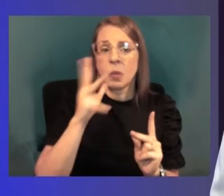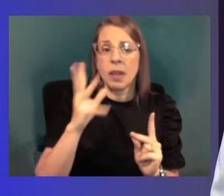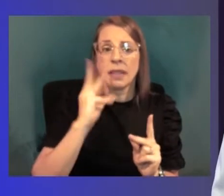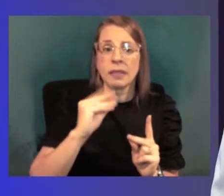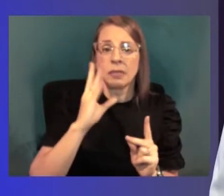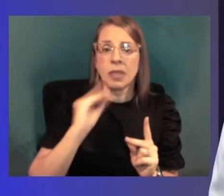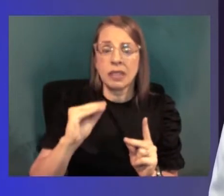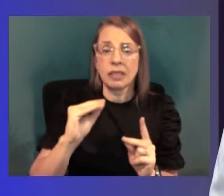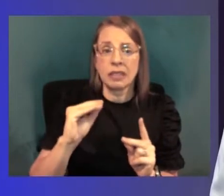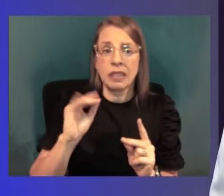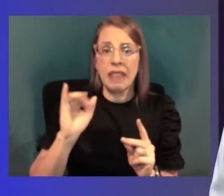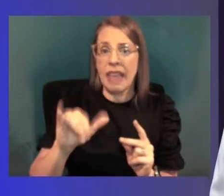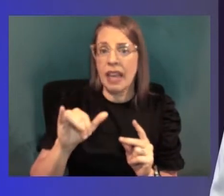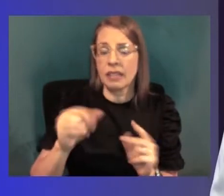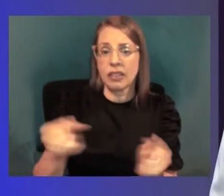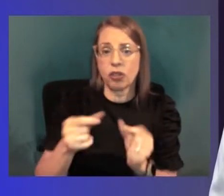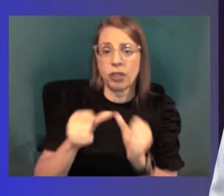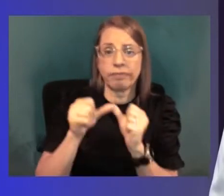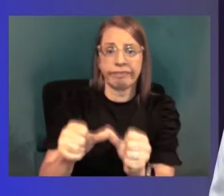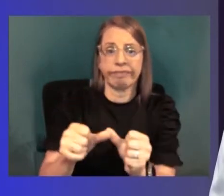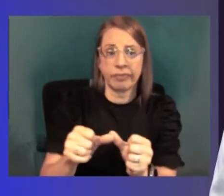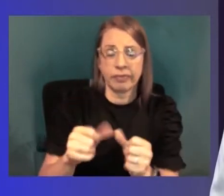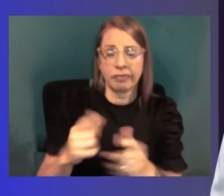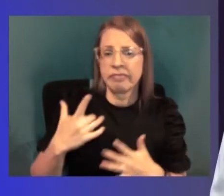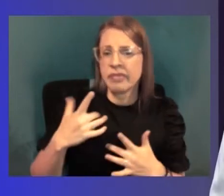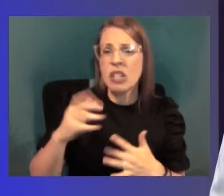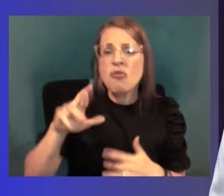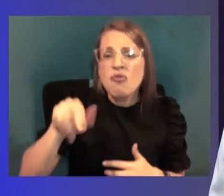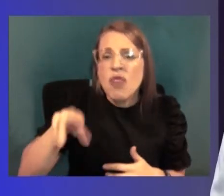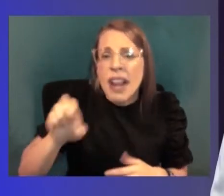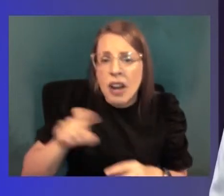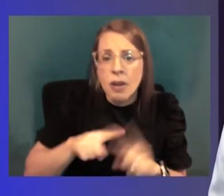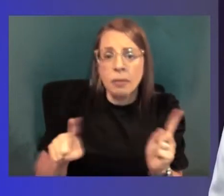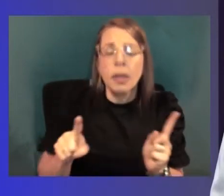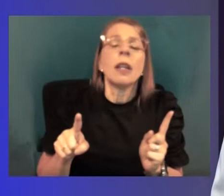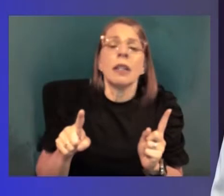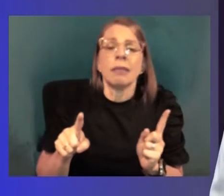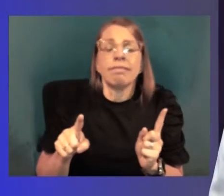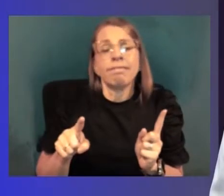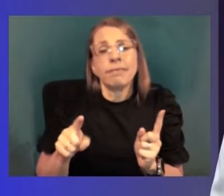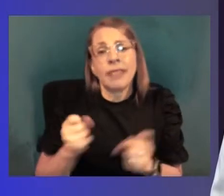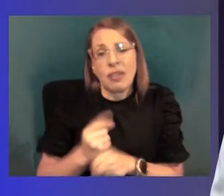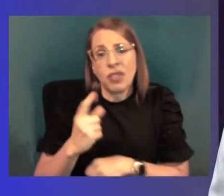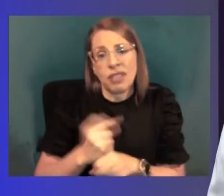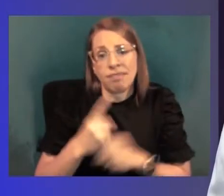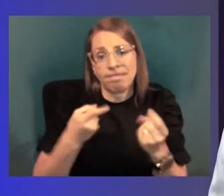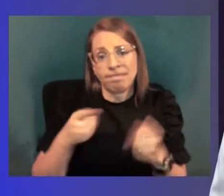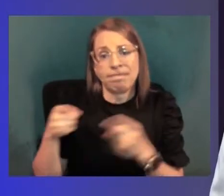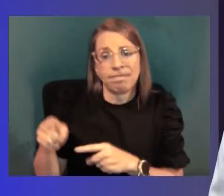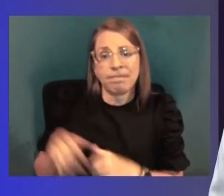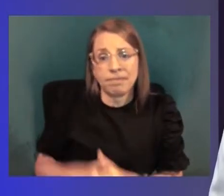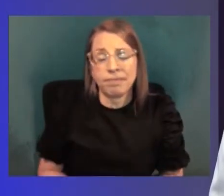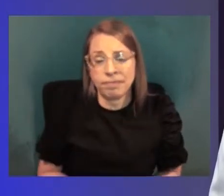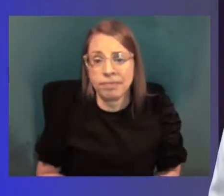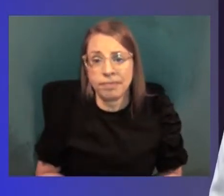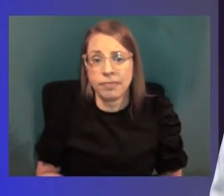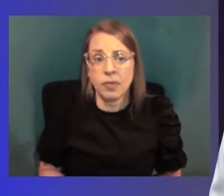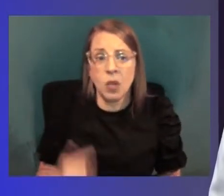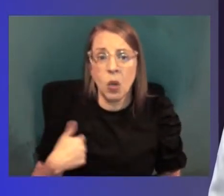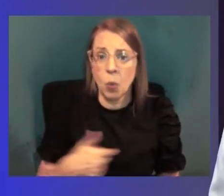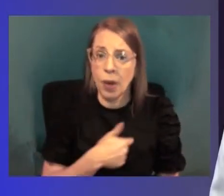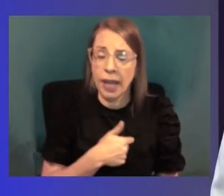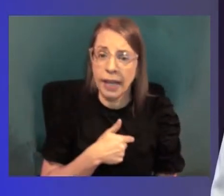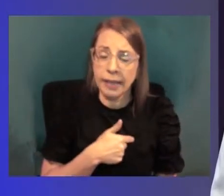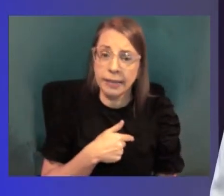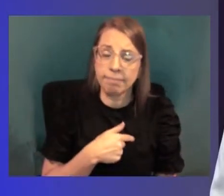10,000, it still is enough numbers that we end up seeing that every year we come out and talk about it to make sure people kind of see